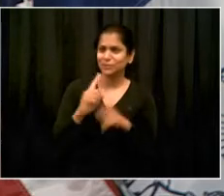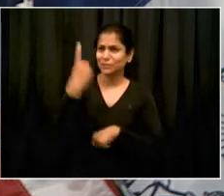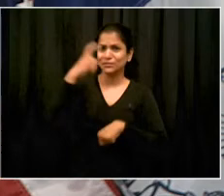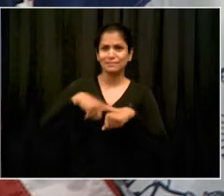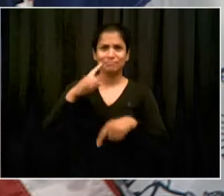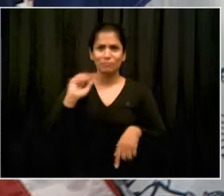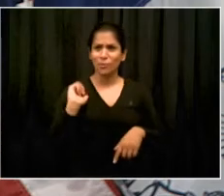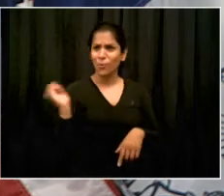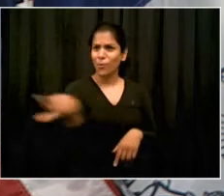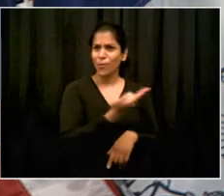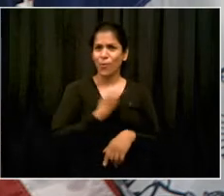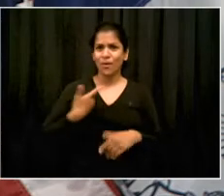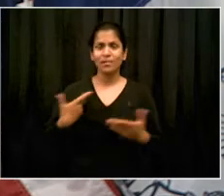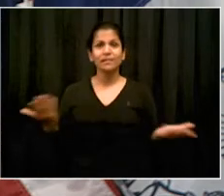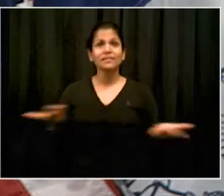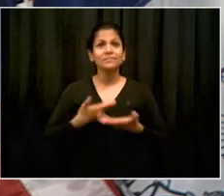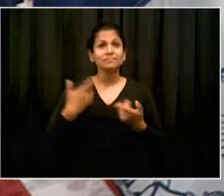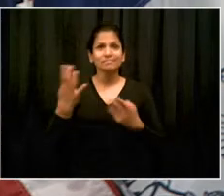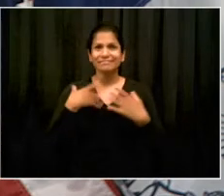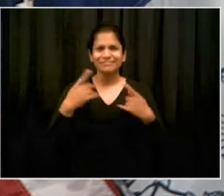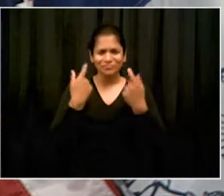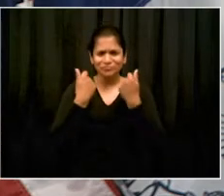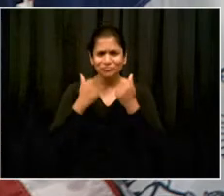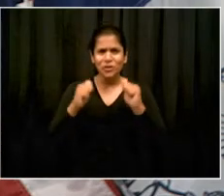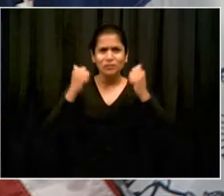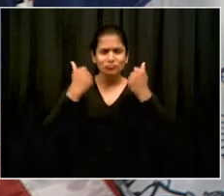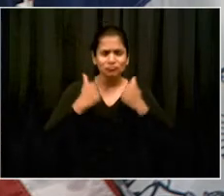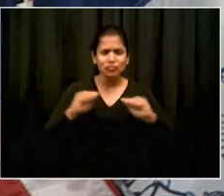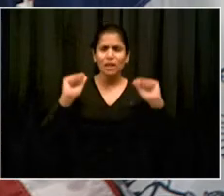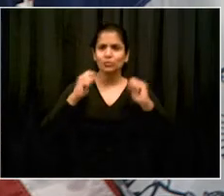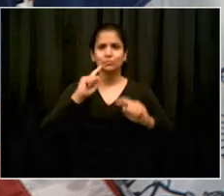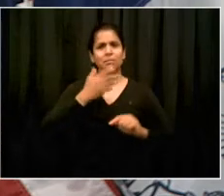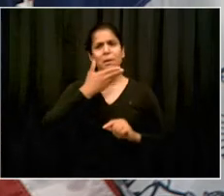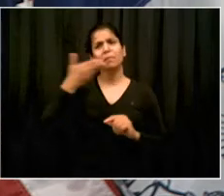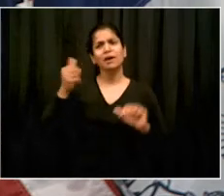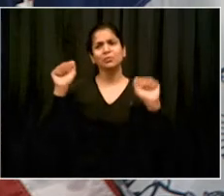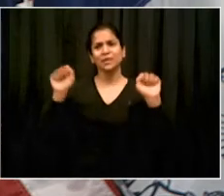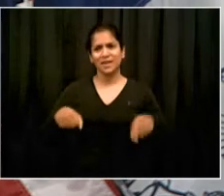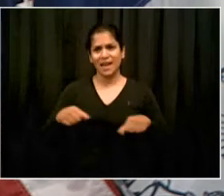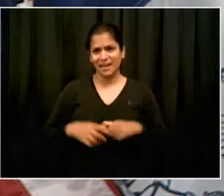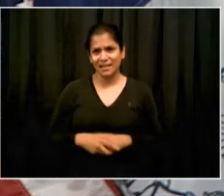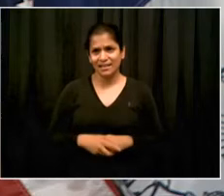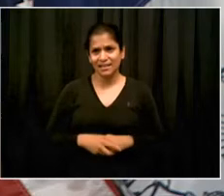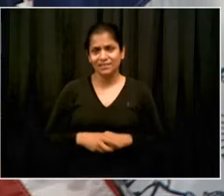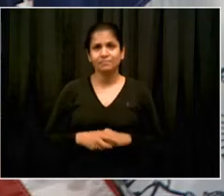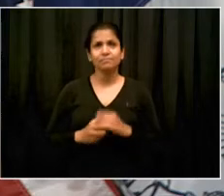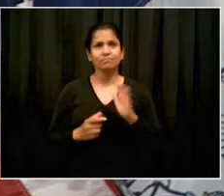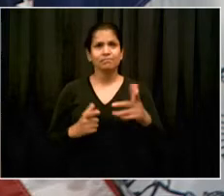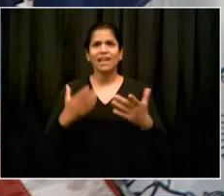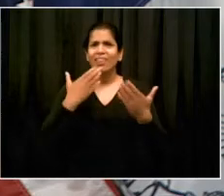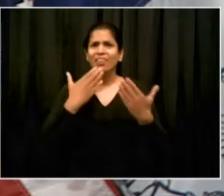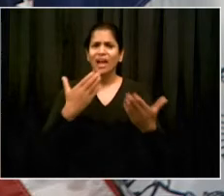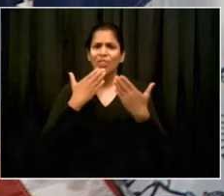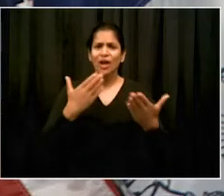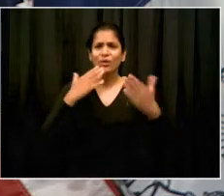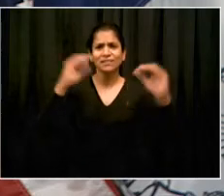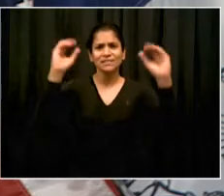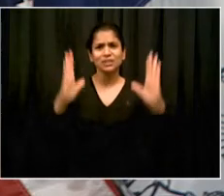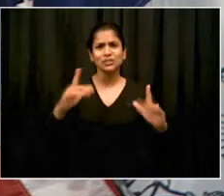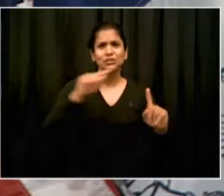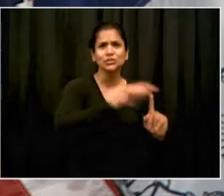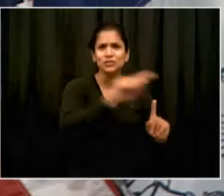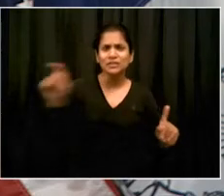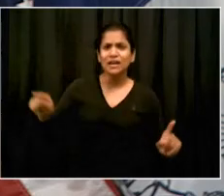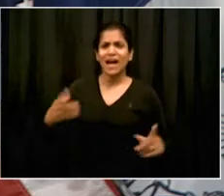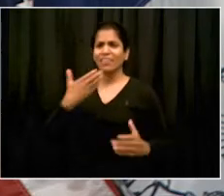administrators, the educators, the staff. Everyone's trying to make it work. And when you get to an actual school, you see tremendous spirit, a willingness to find a way to